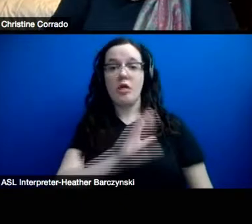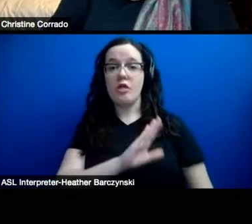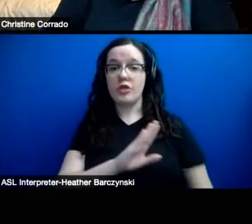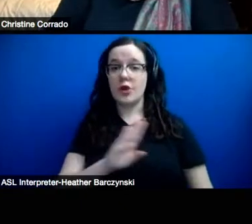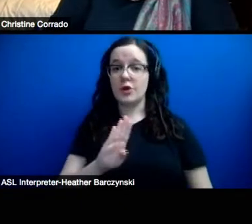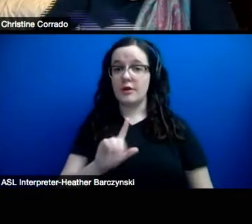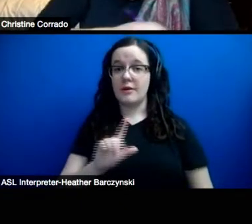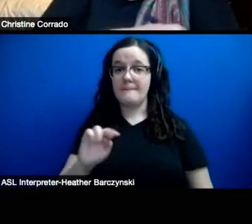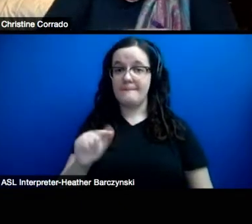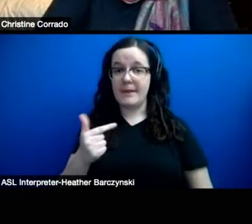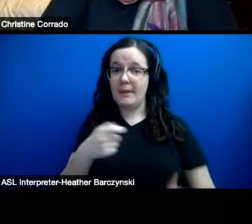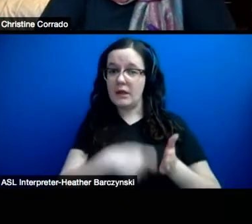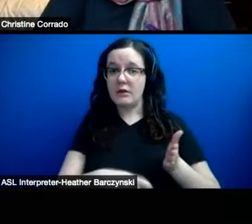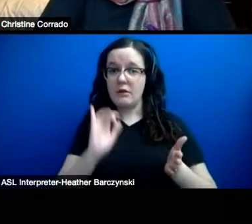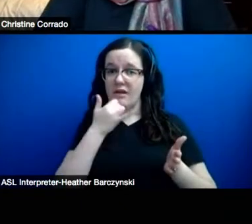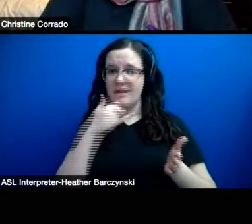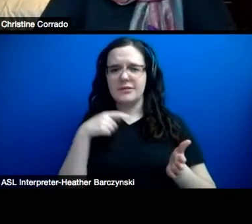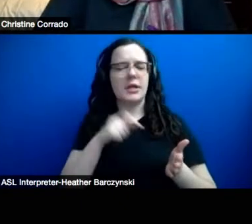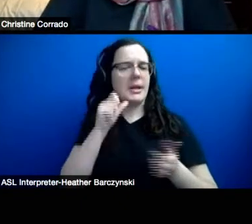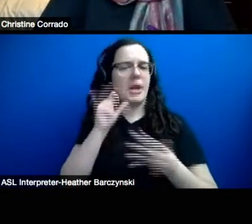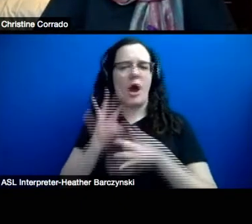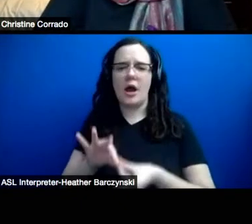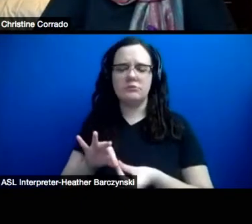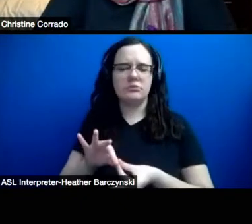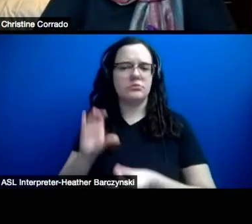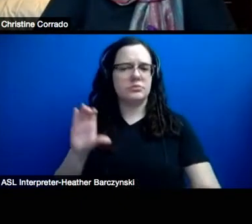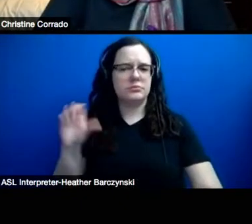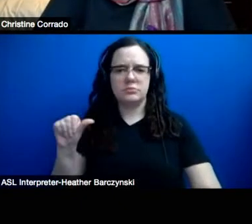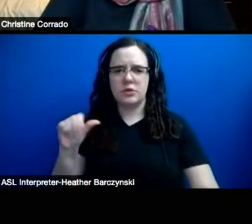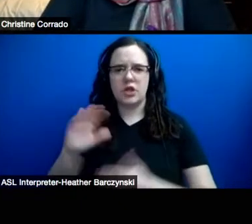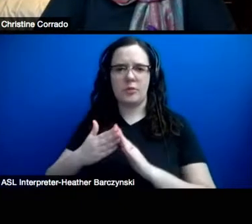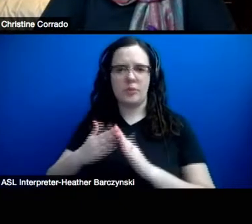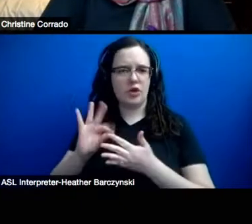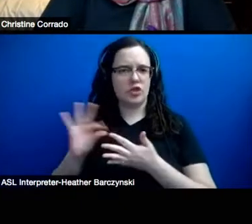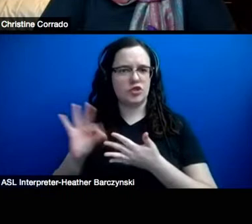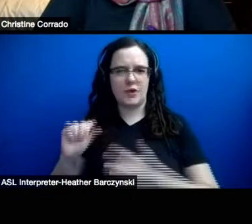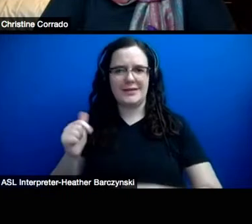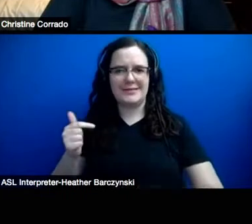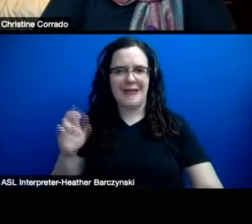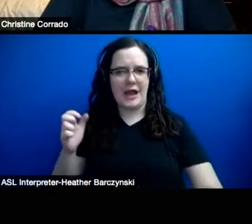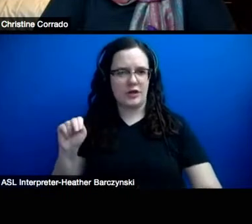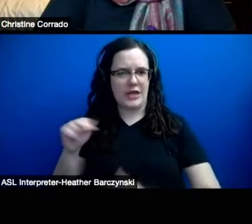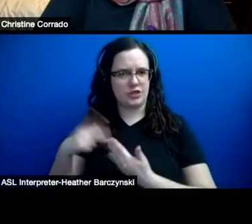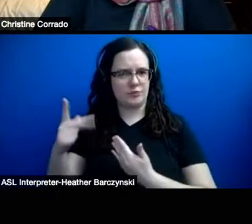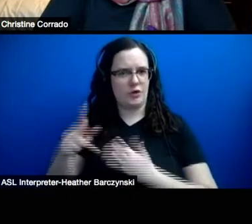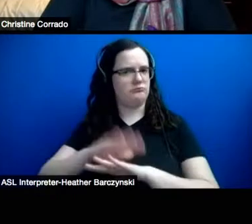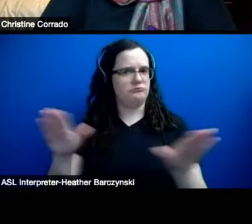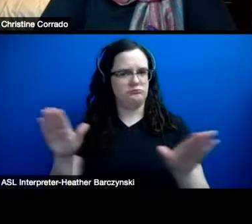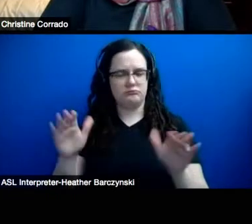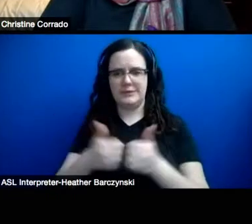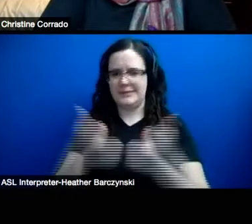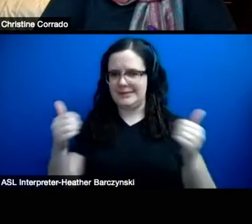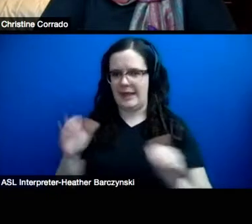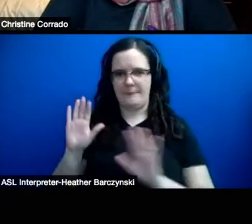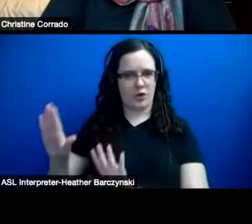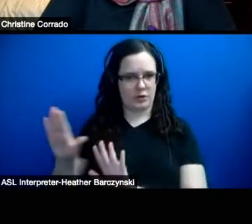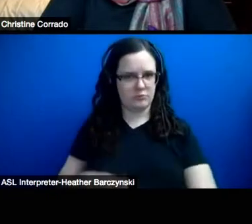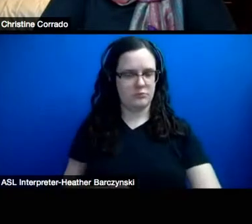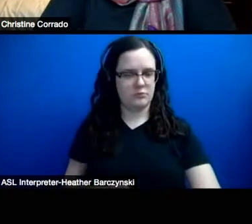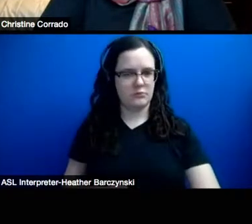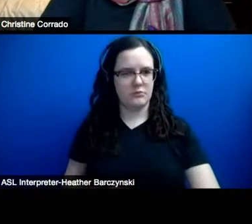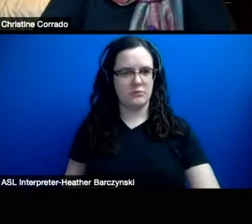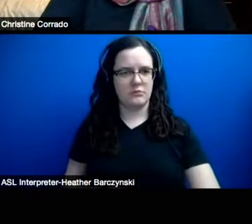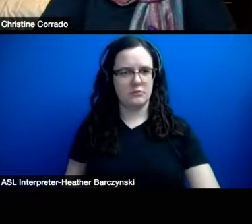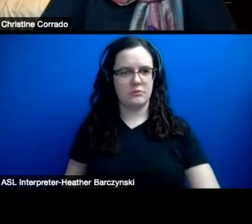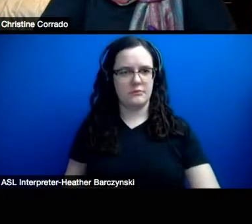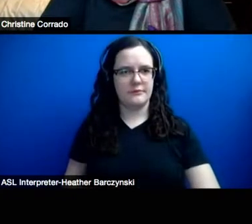relate to the town's community choice aggregation program, the CCA, at all.